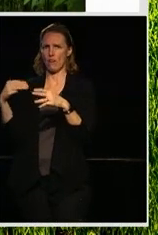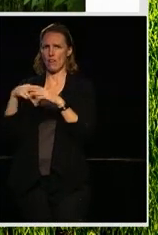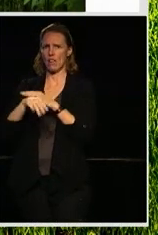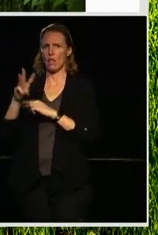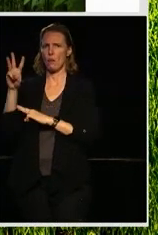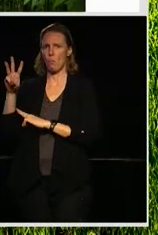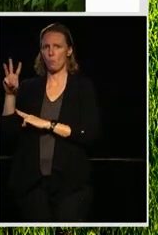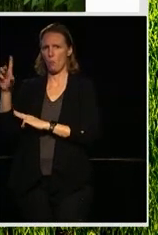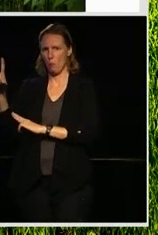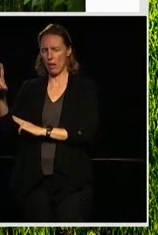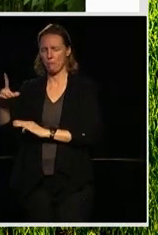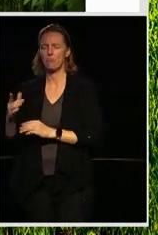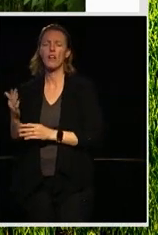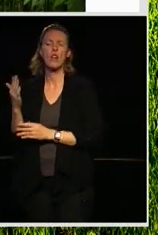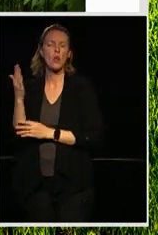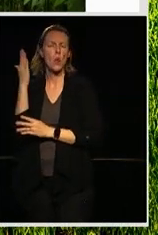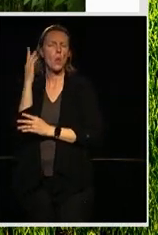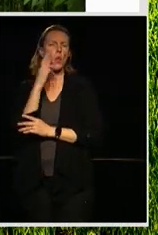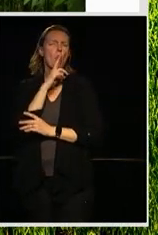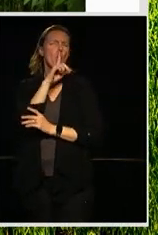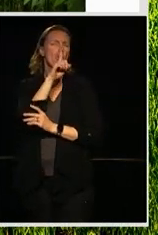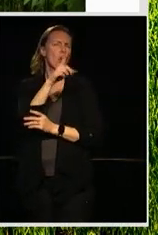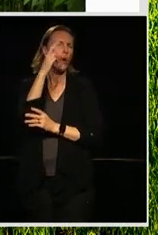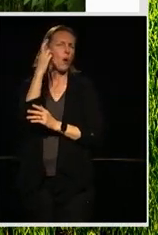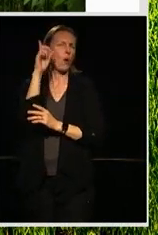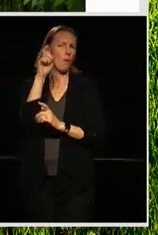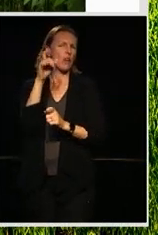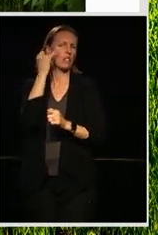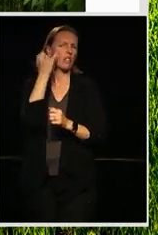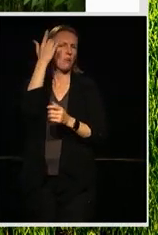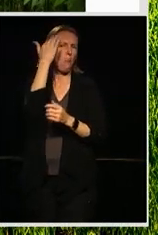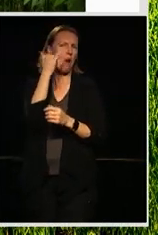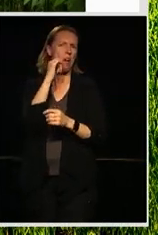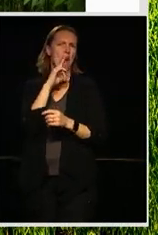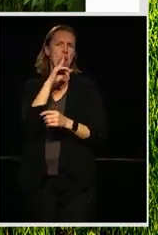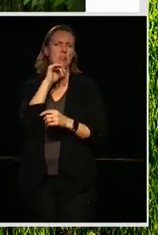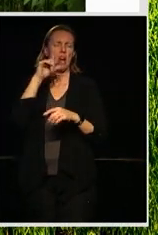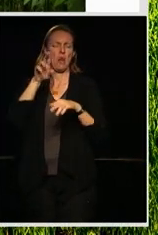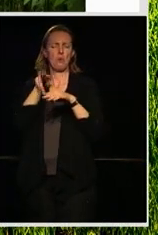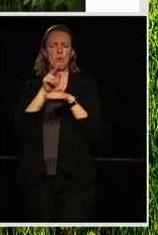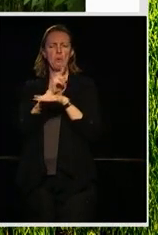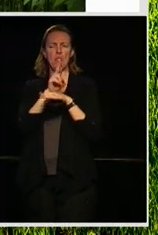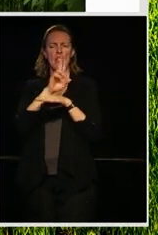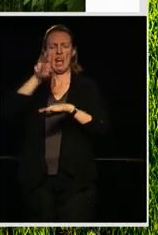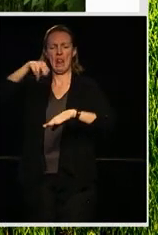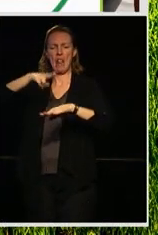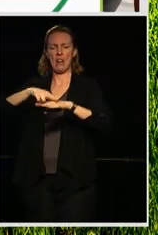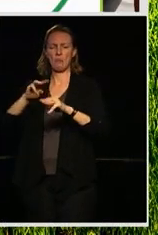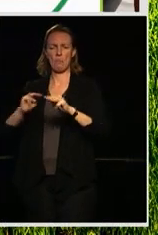So the real question is, why aren't we using natural materials inside of our homes?